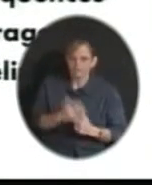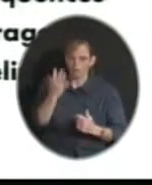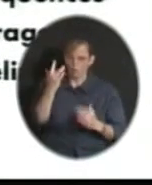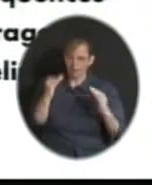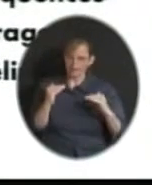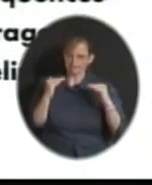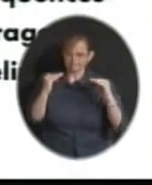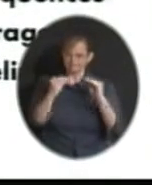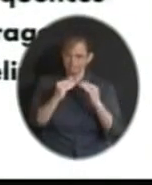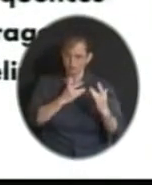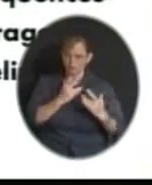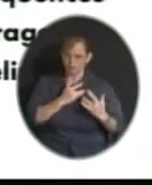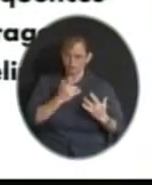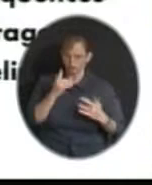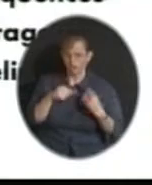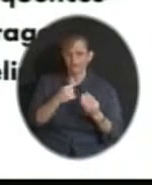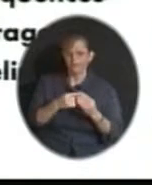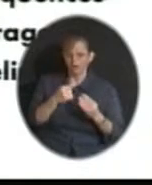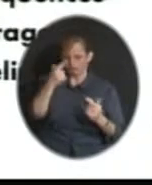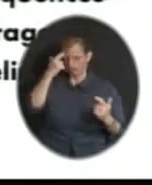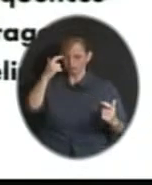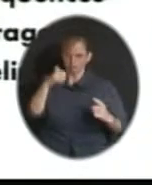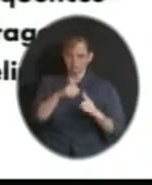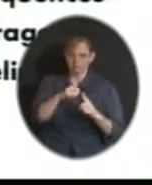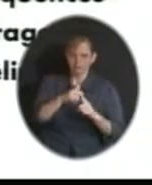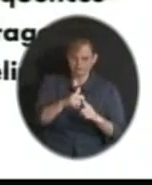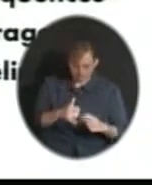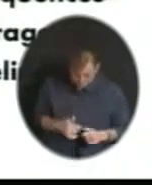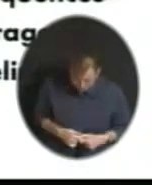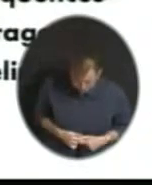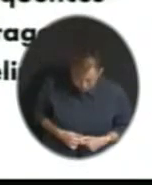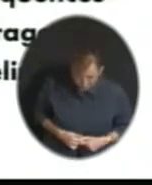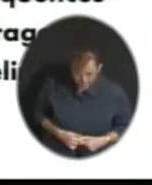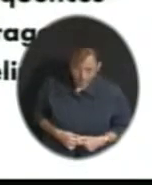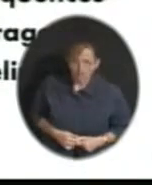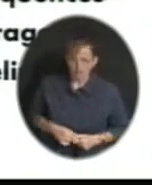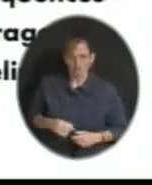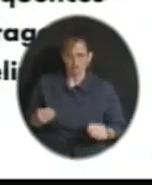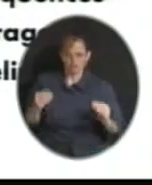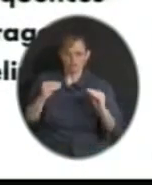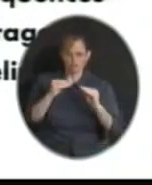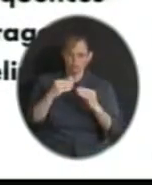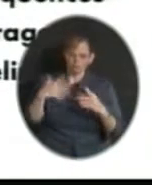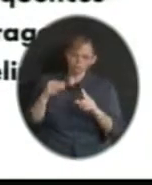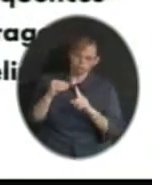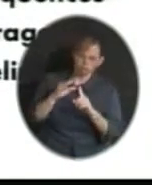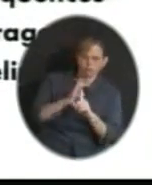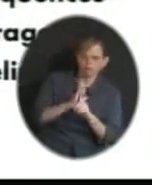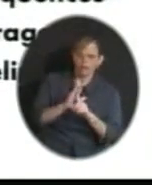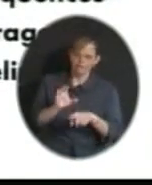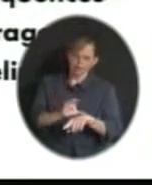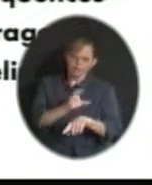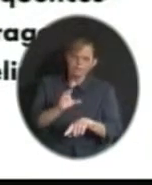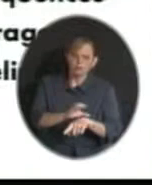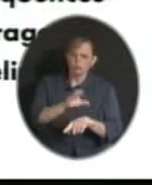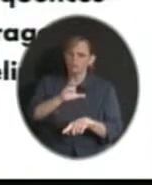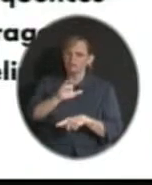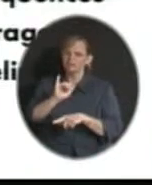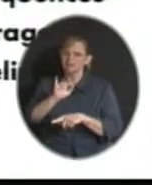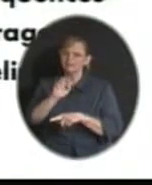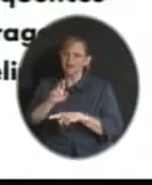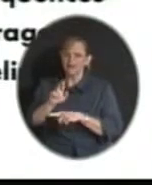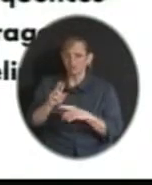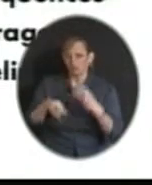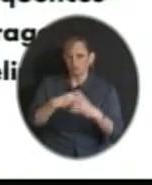concern? Certainly the increasing impact of the cyber world, the stories of bullying happening online, on